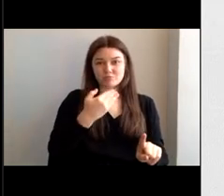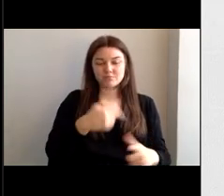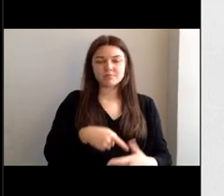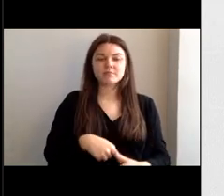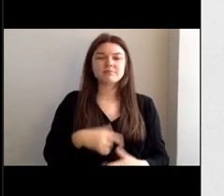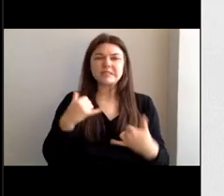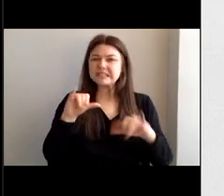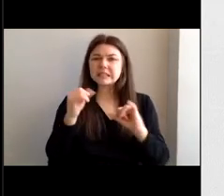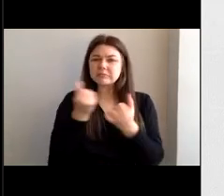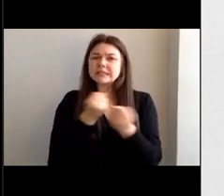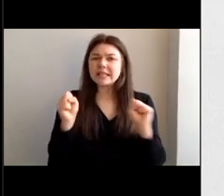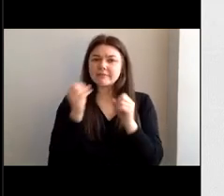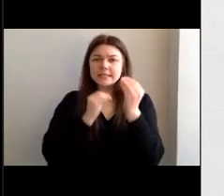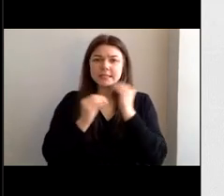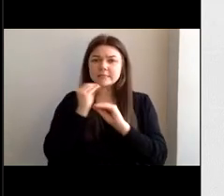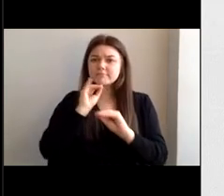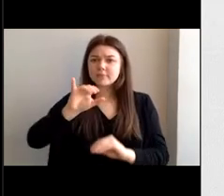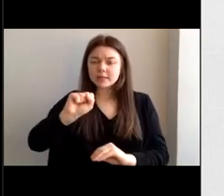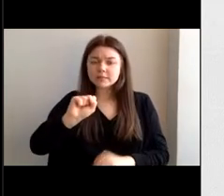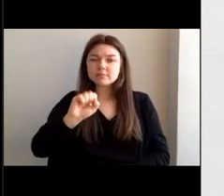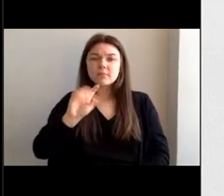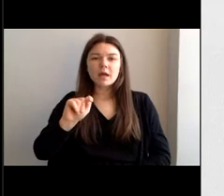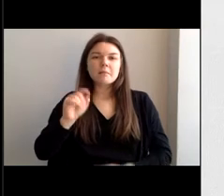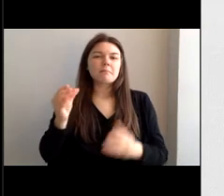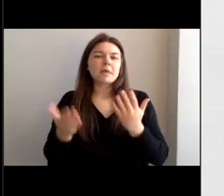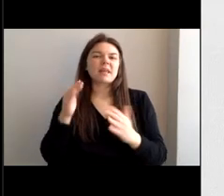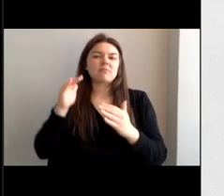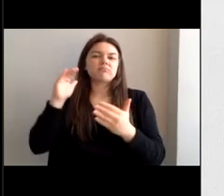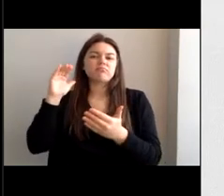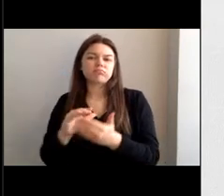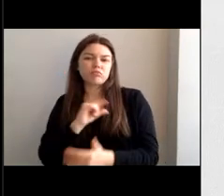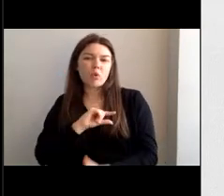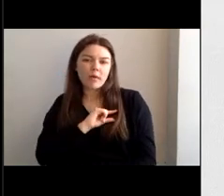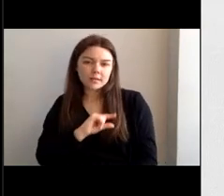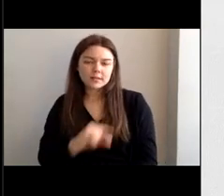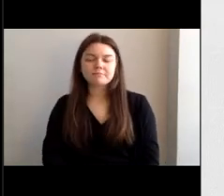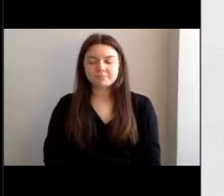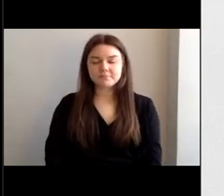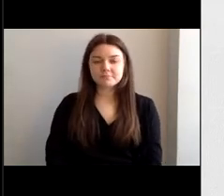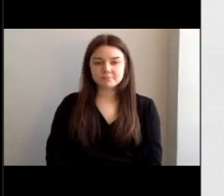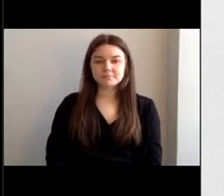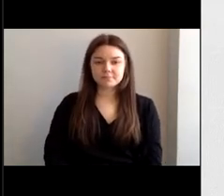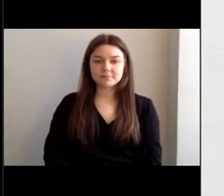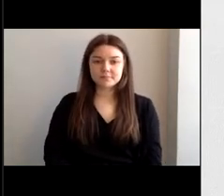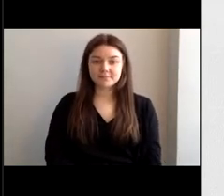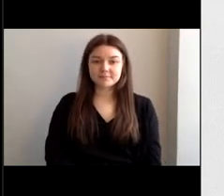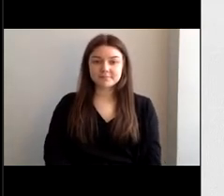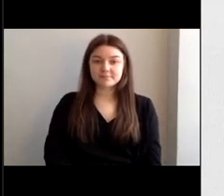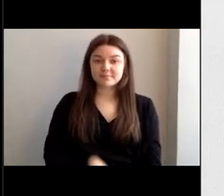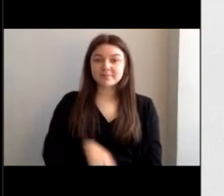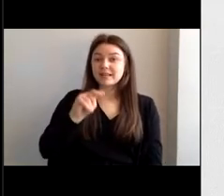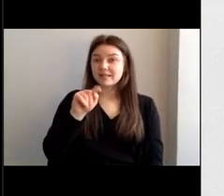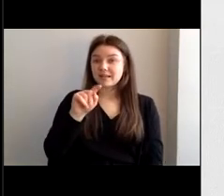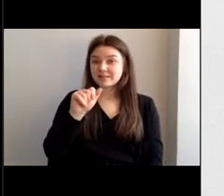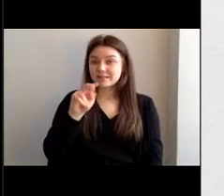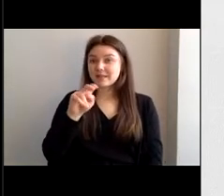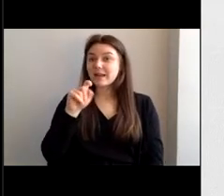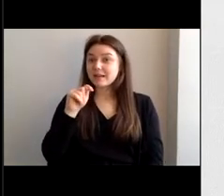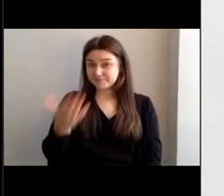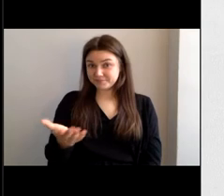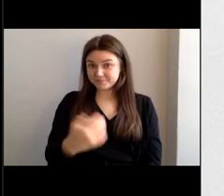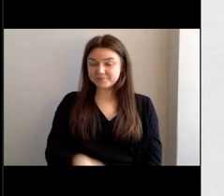to eat, but you're a little lower in quality there. Great question. Thank you, Whitney. All right, back to you, Netsonet. All right, so I'm